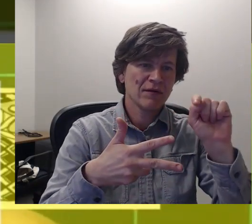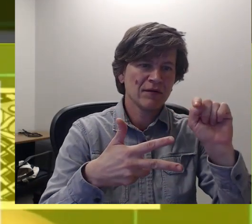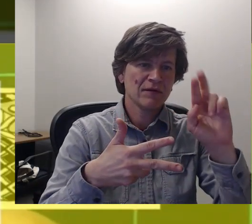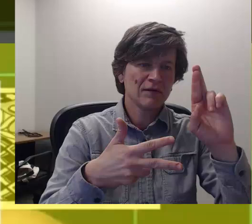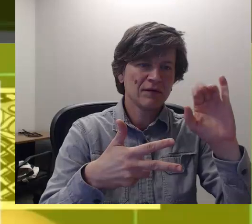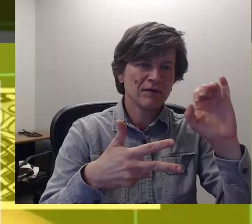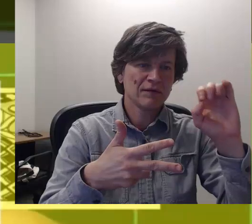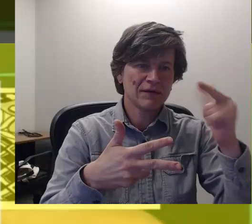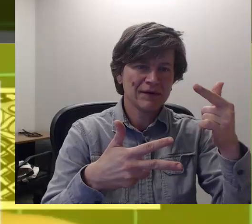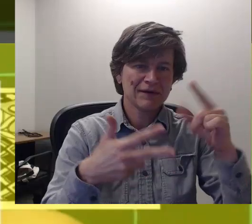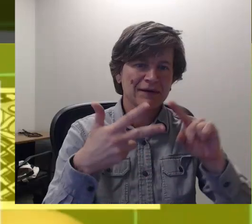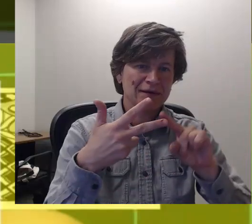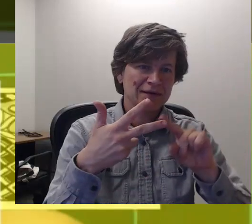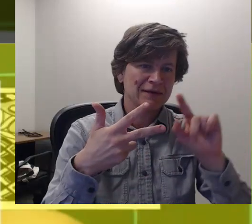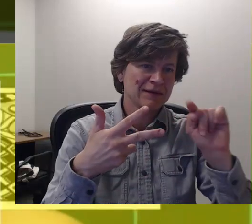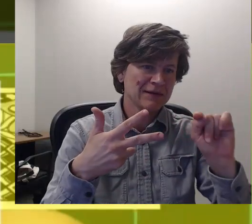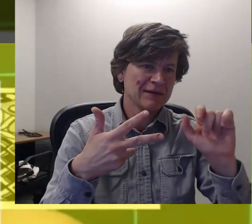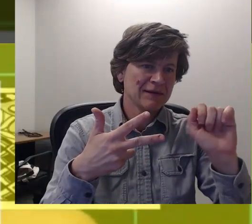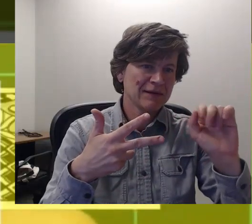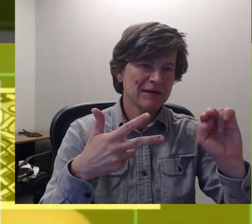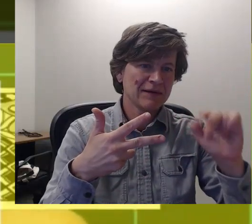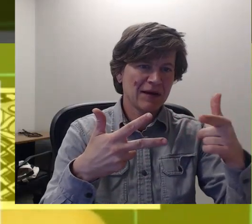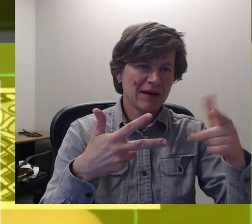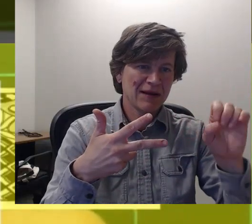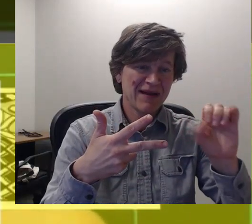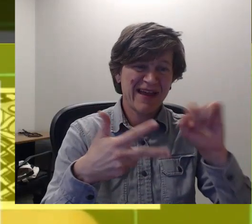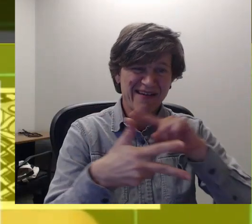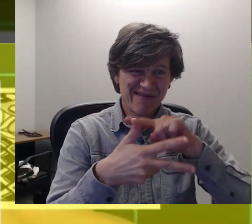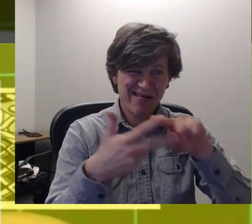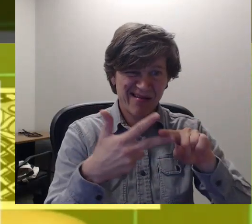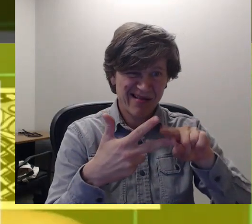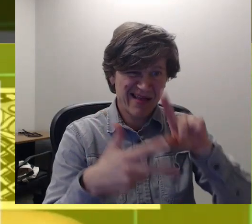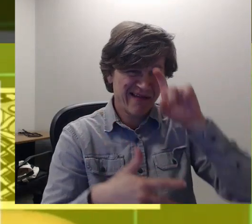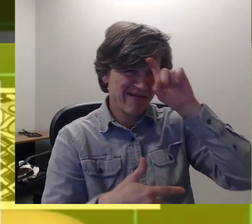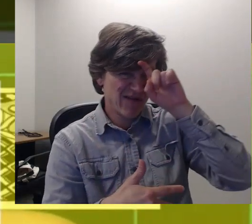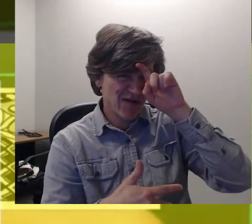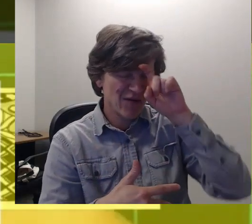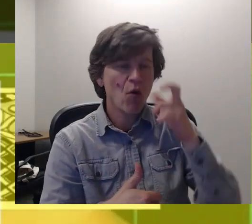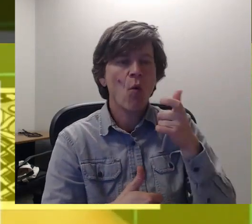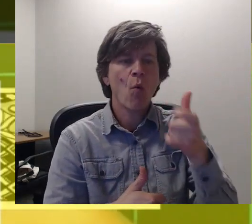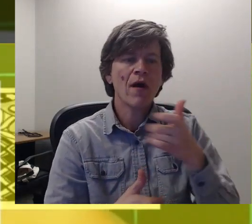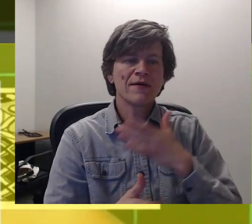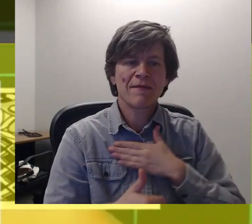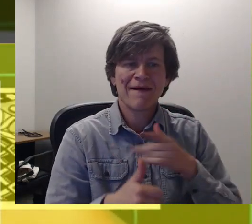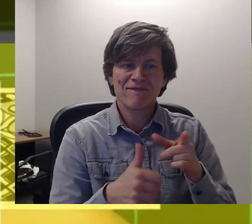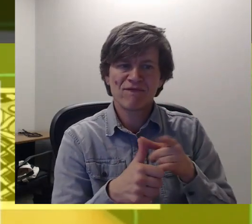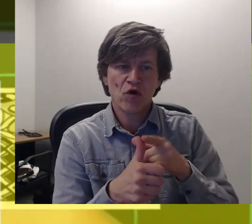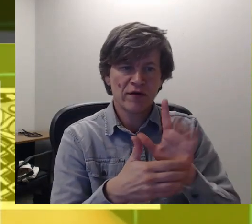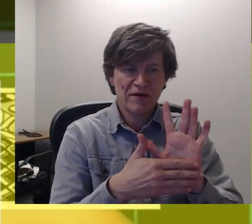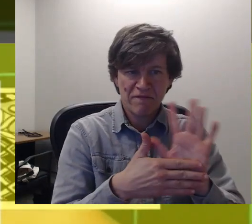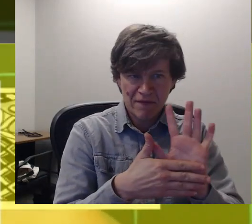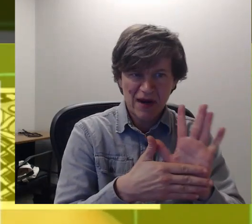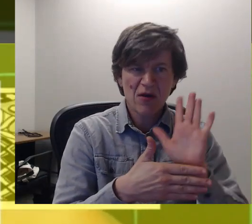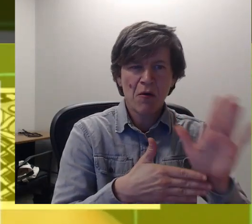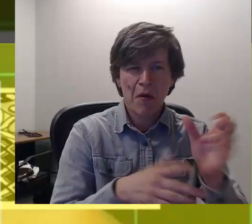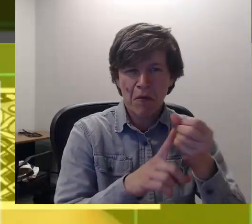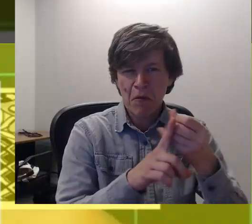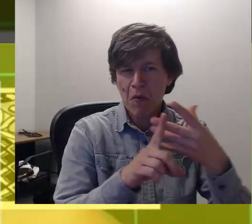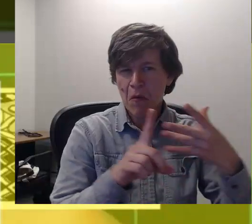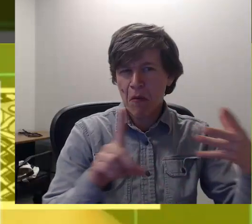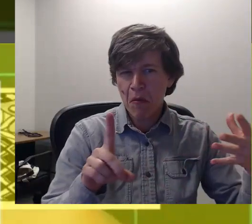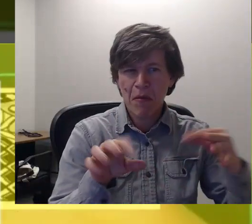you, go check out my very first video about how to draw a Zentangle, where I detail all of the Zentangle